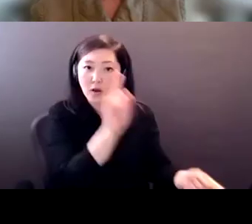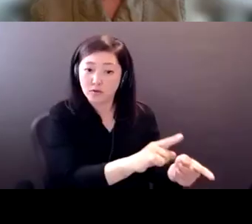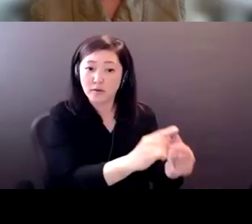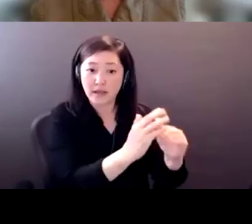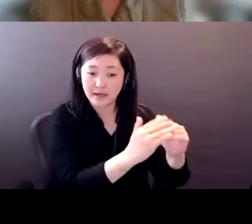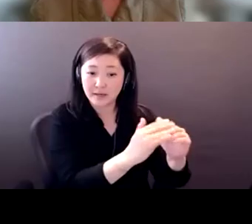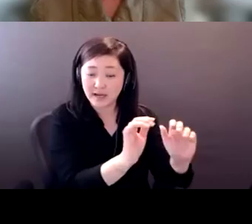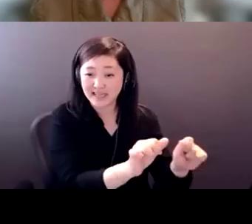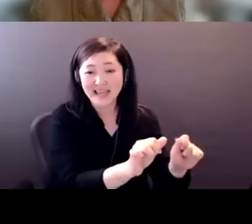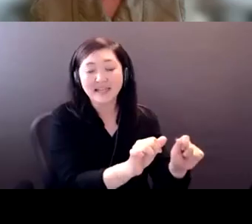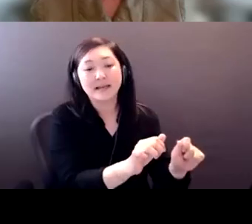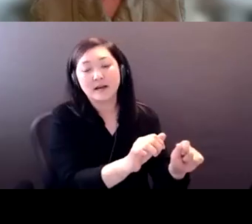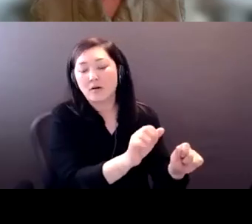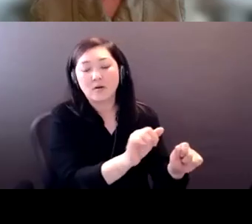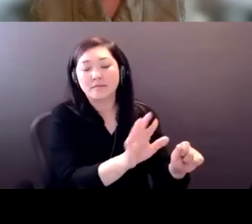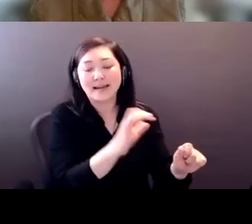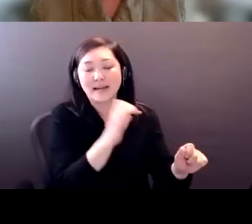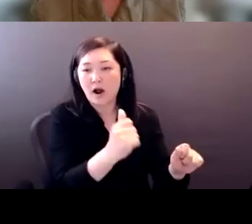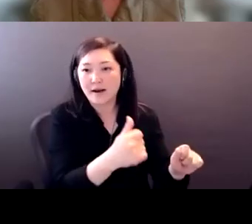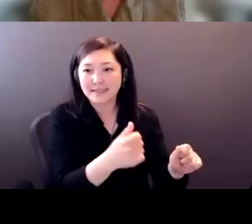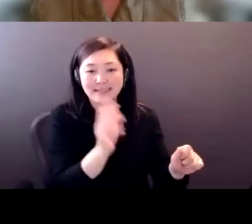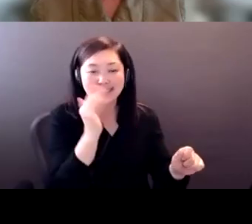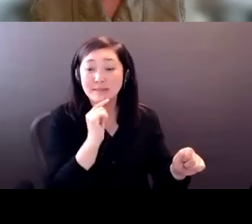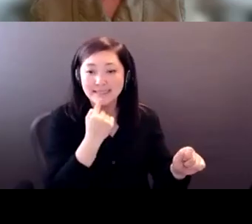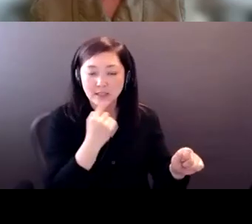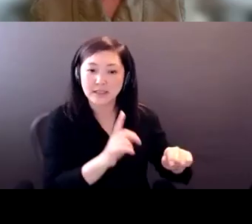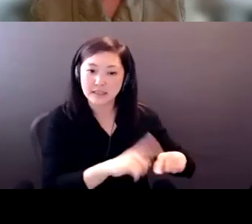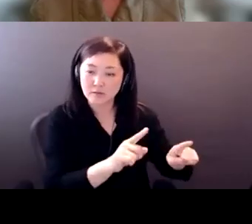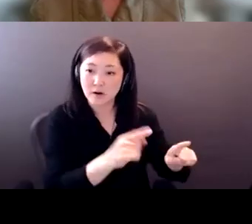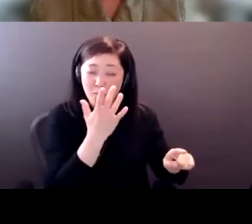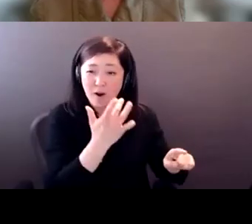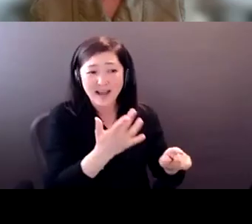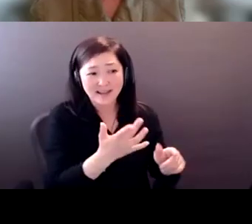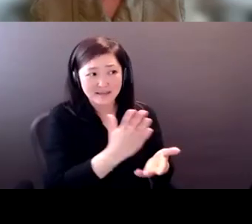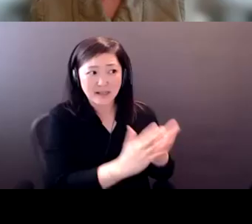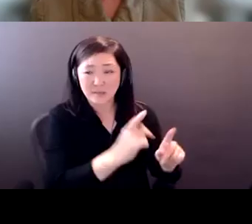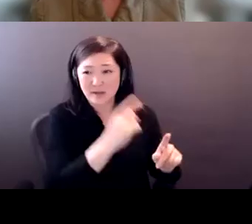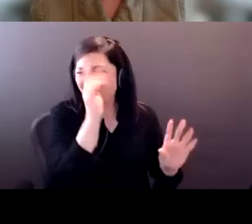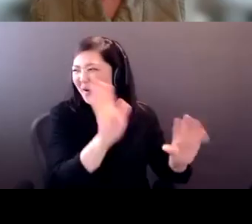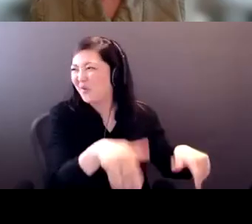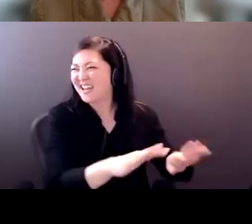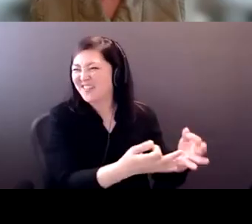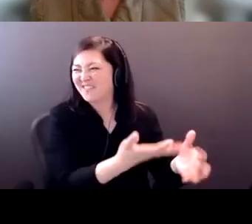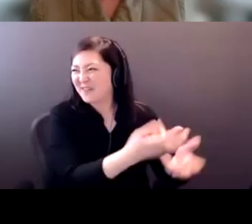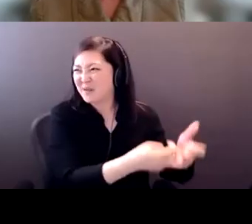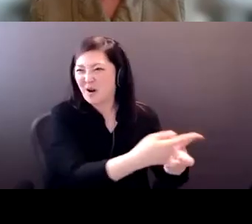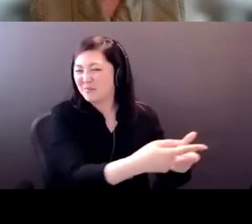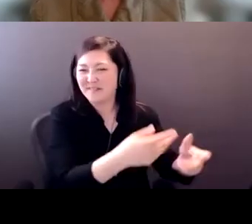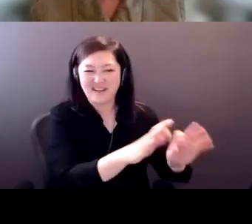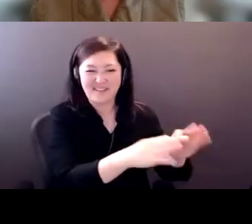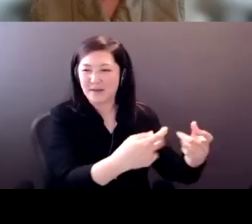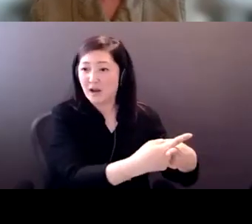family conflict or caregiver stress or just how families function, rather than recognizing that it is